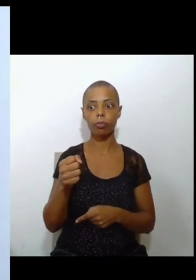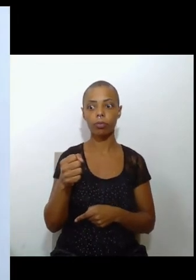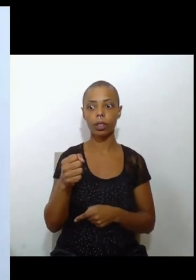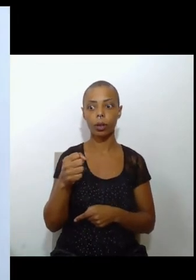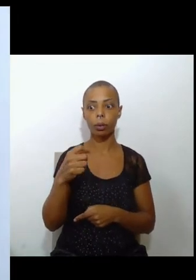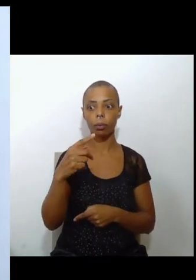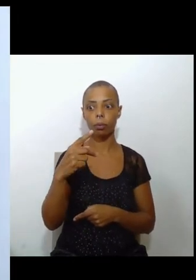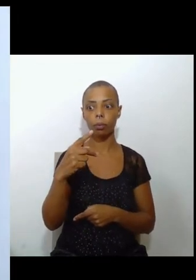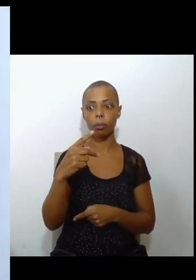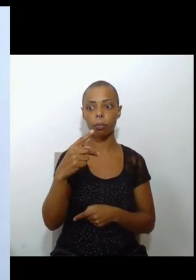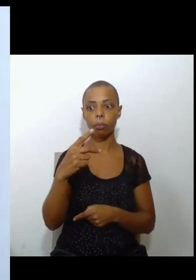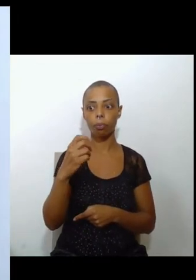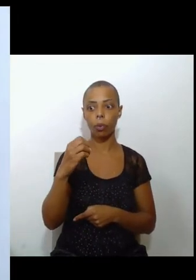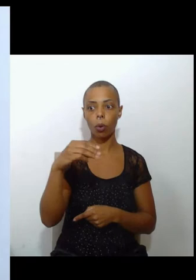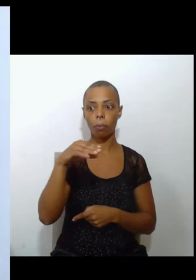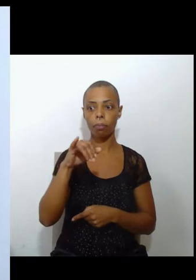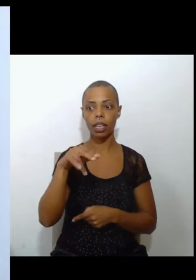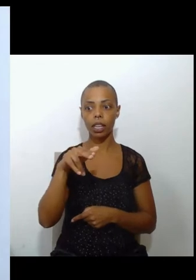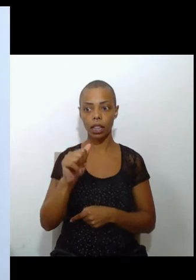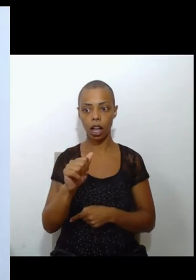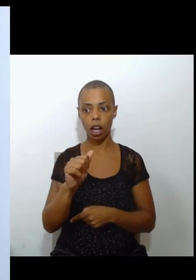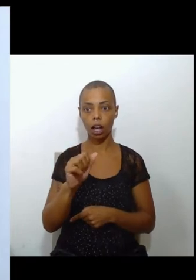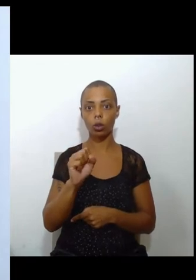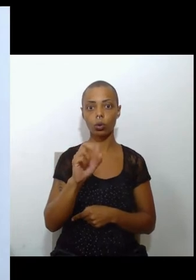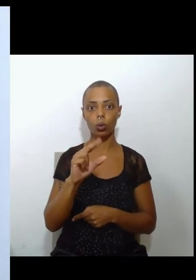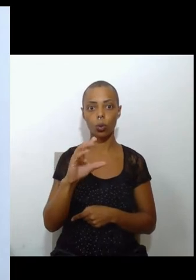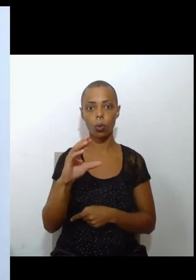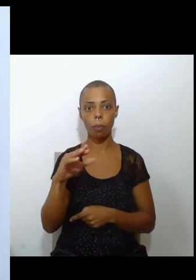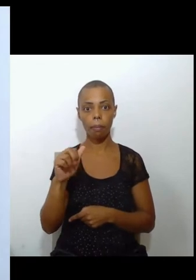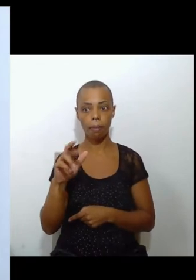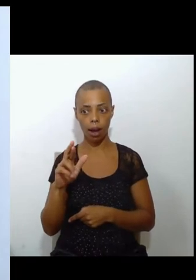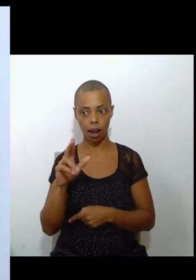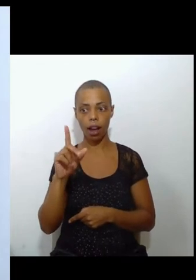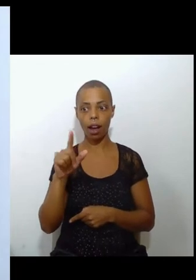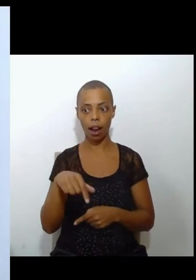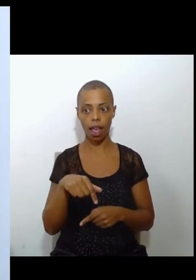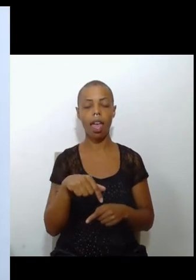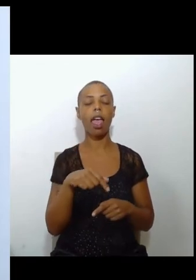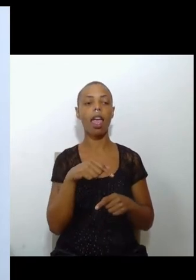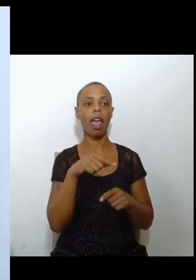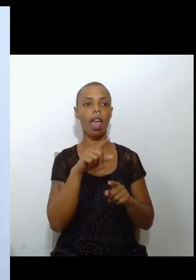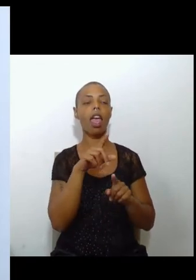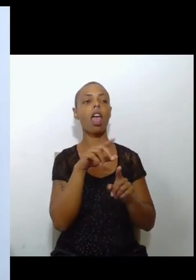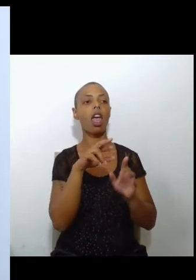invite puranima sukumar representing aravani art project